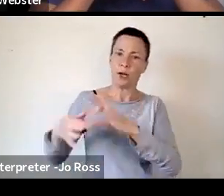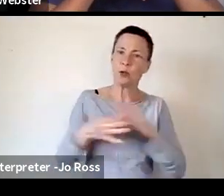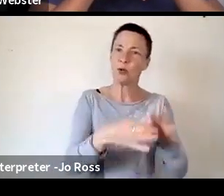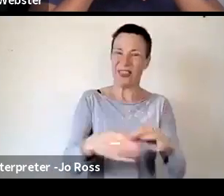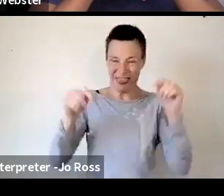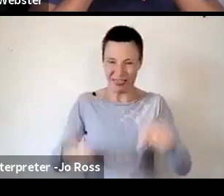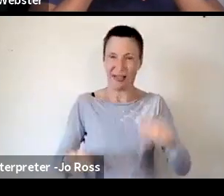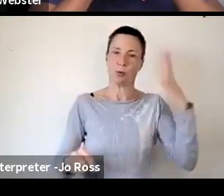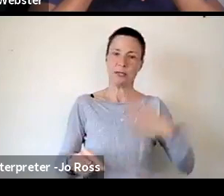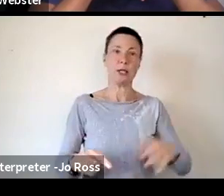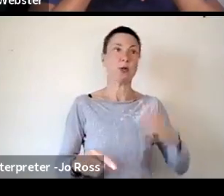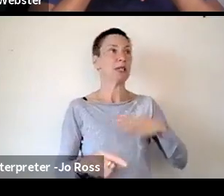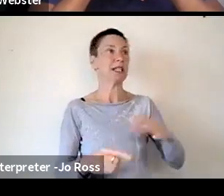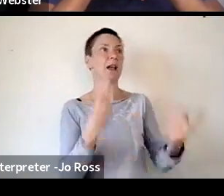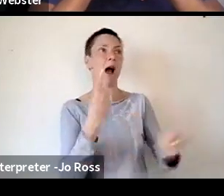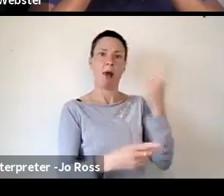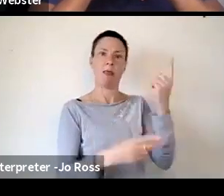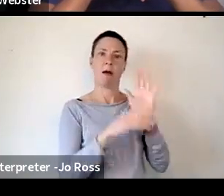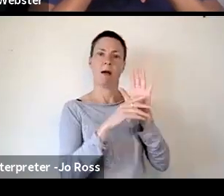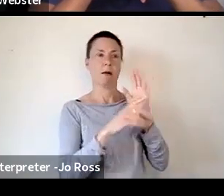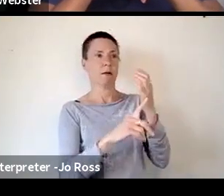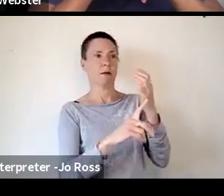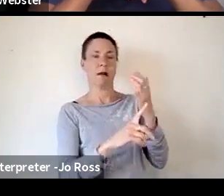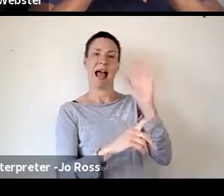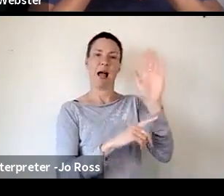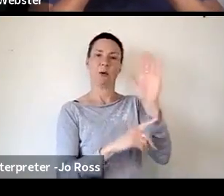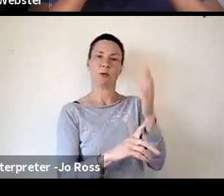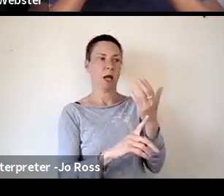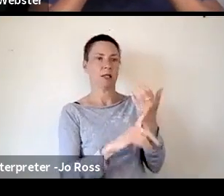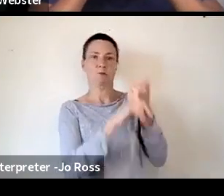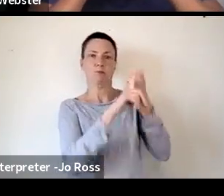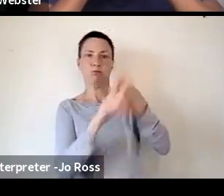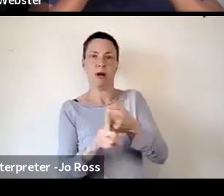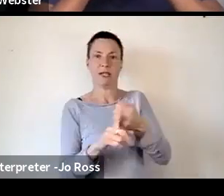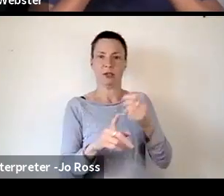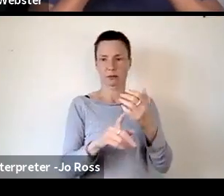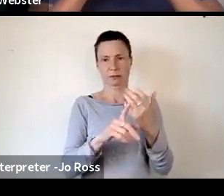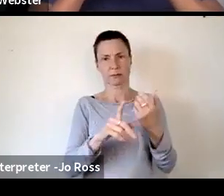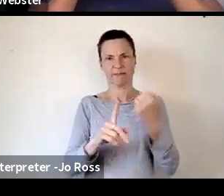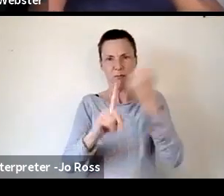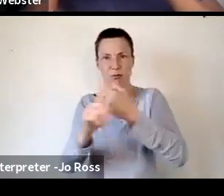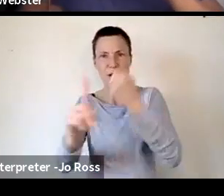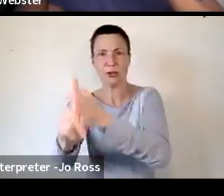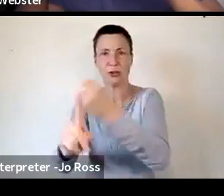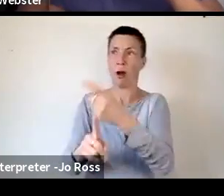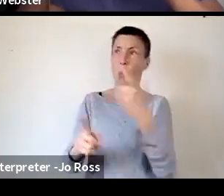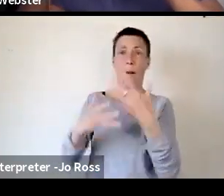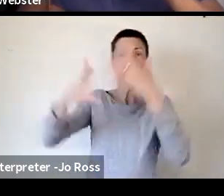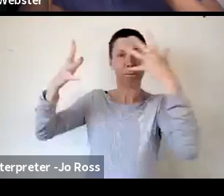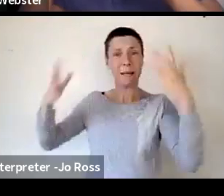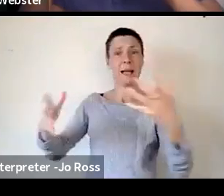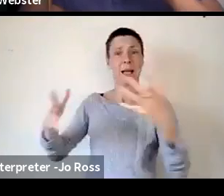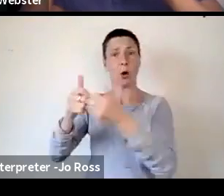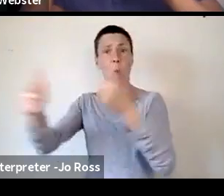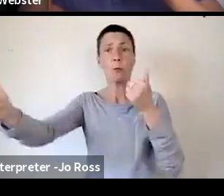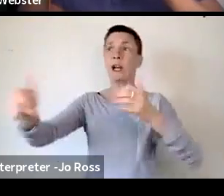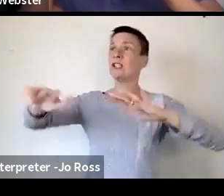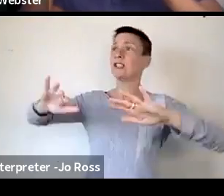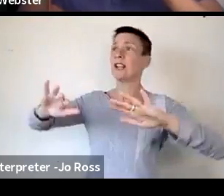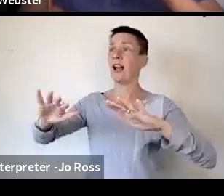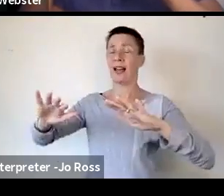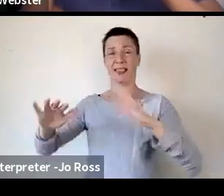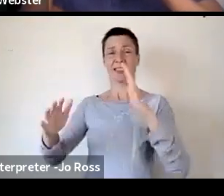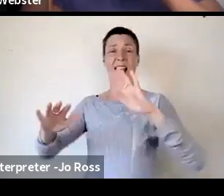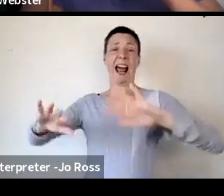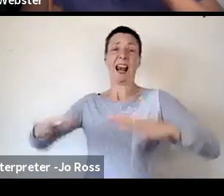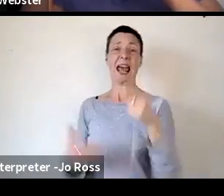the outside pressure. You need it to be the priority on these, on a big corporation who, unless it's going to affect their bottom line,